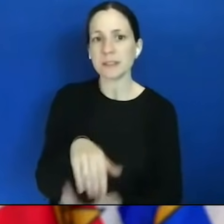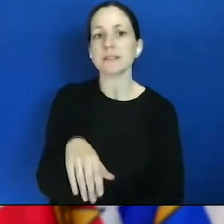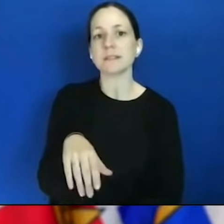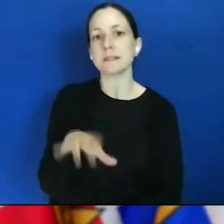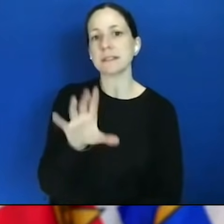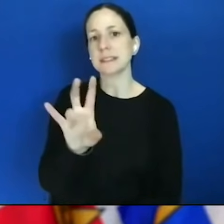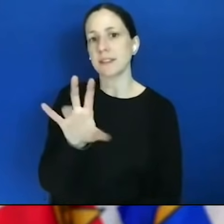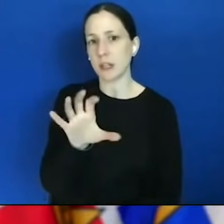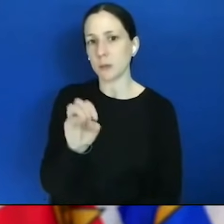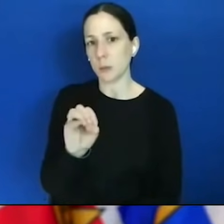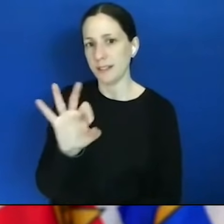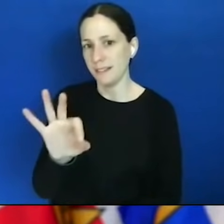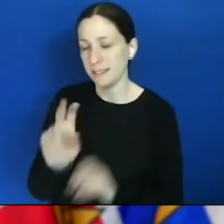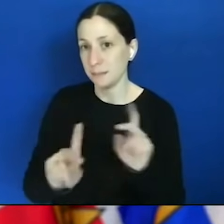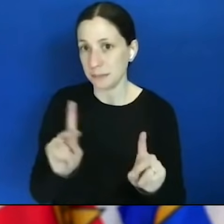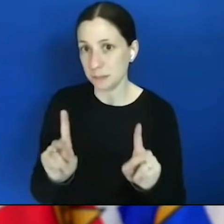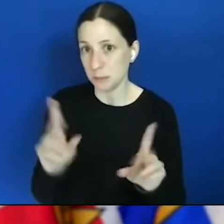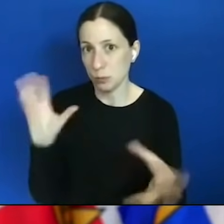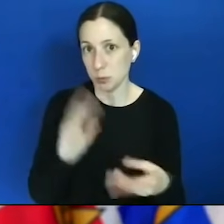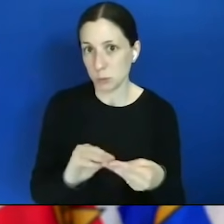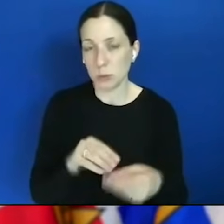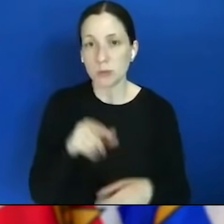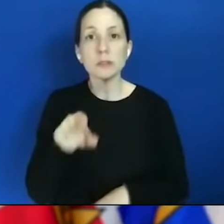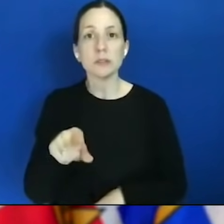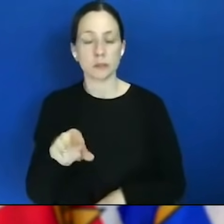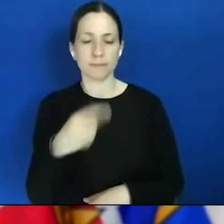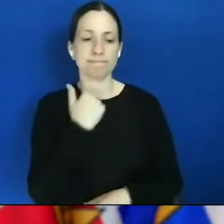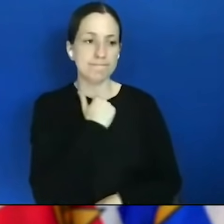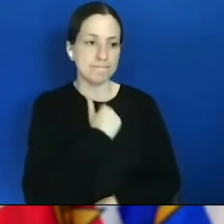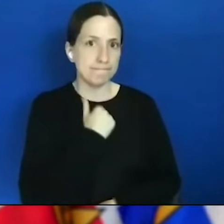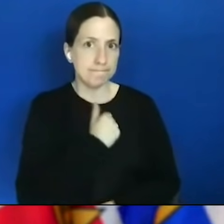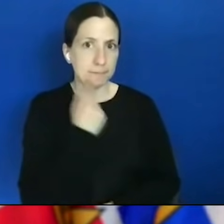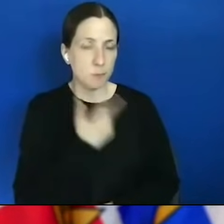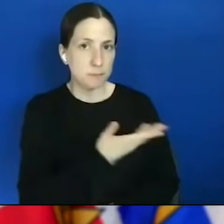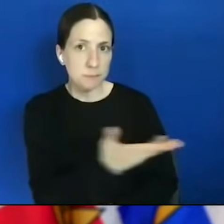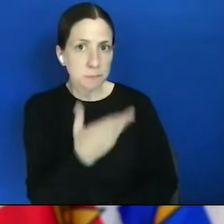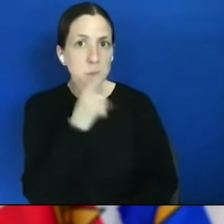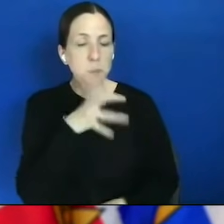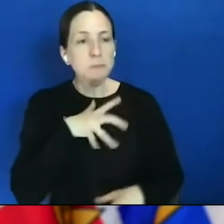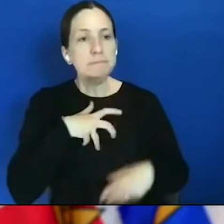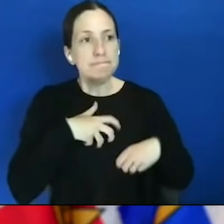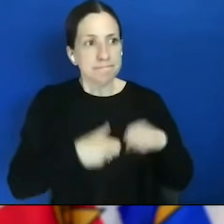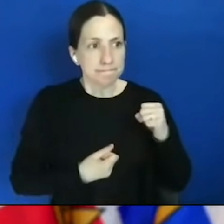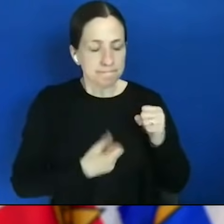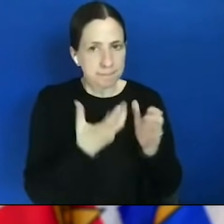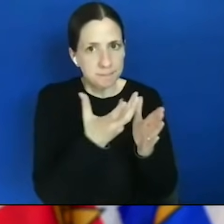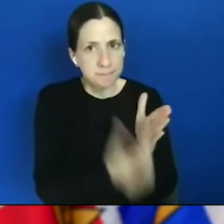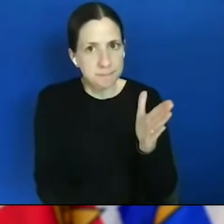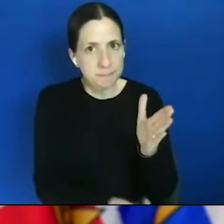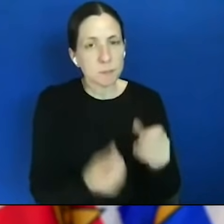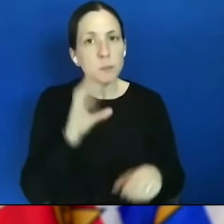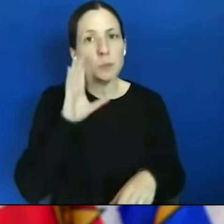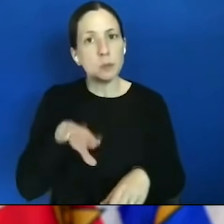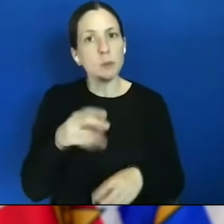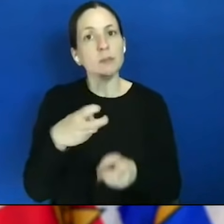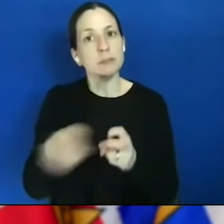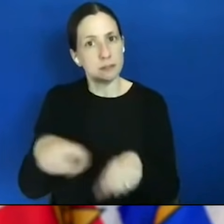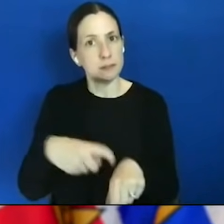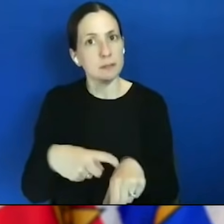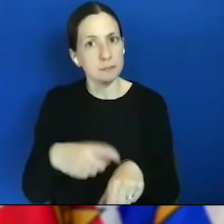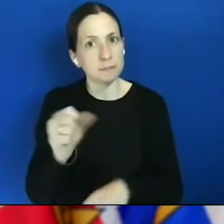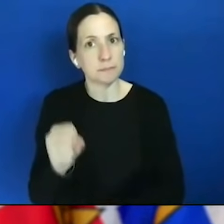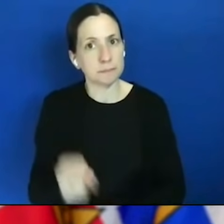1,709. And our condolences go to all of those who have lost loved ones. We know how challenging it is at this